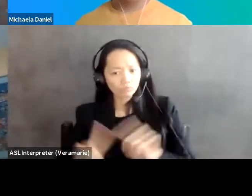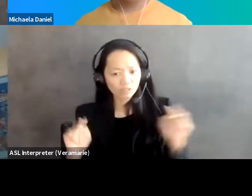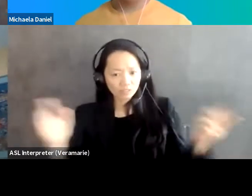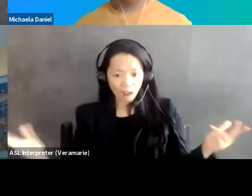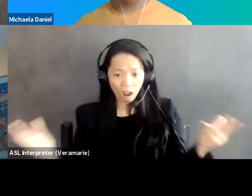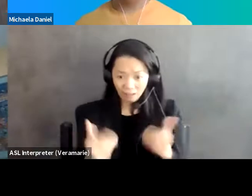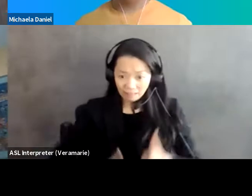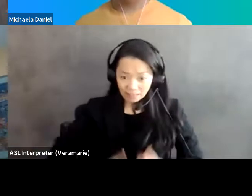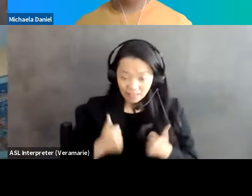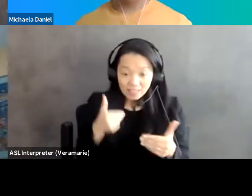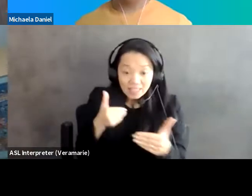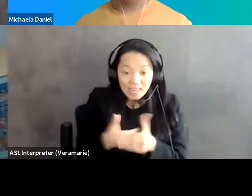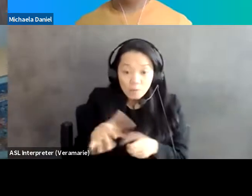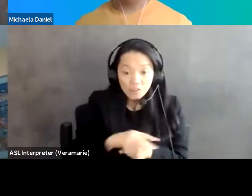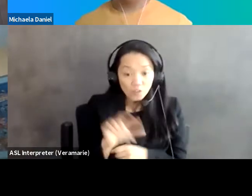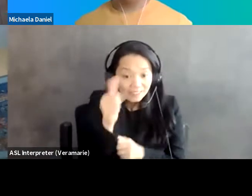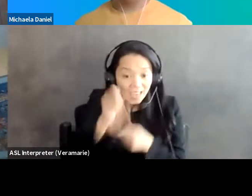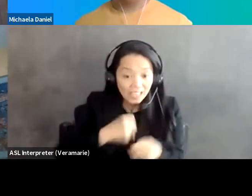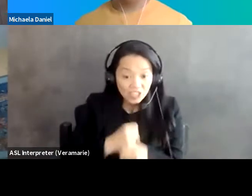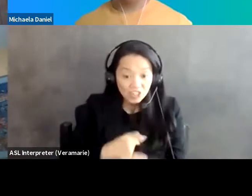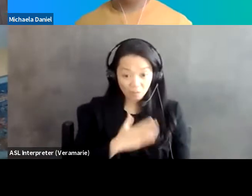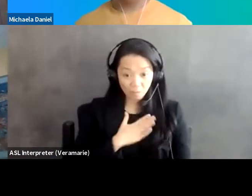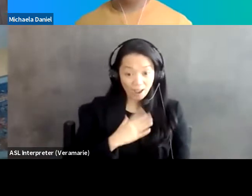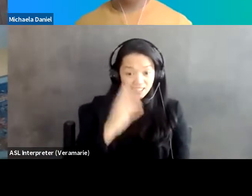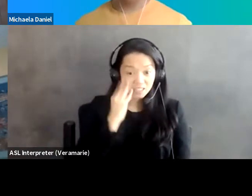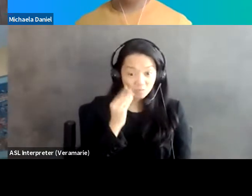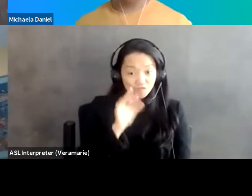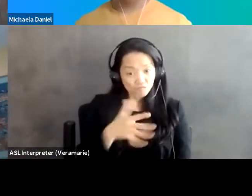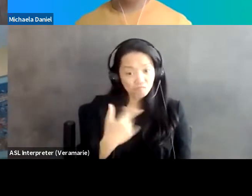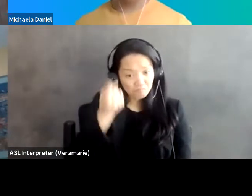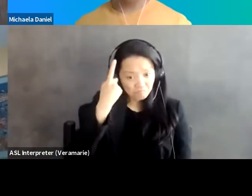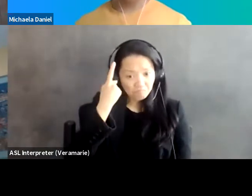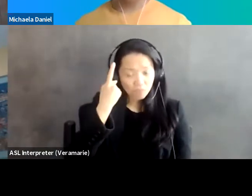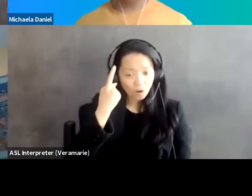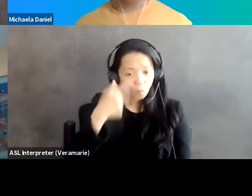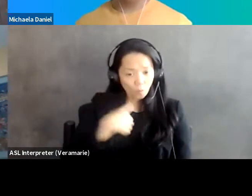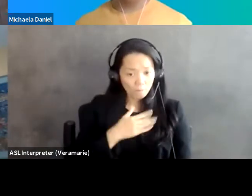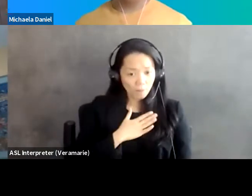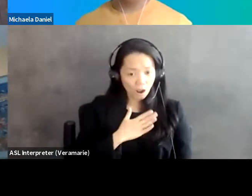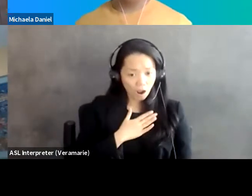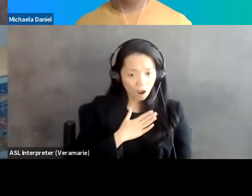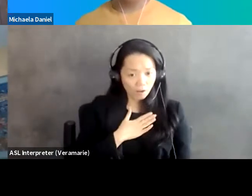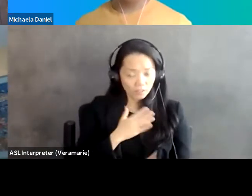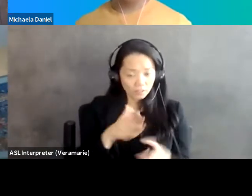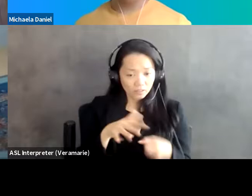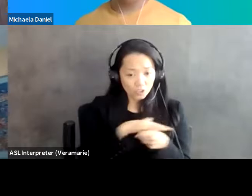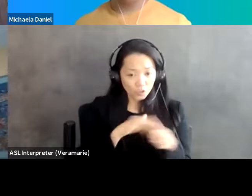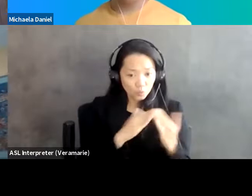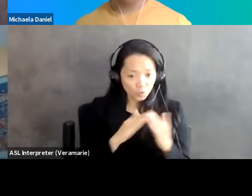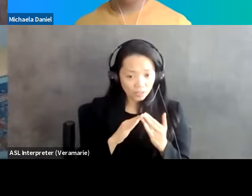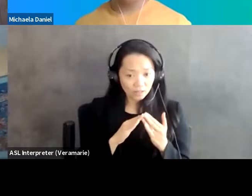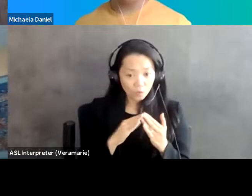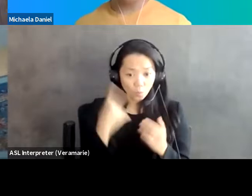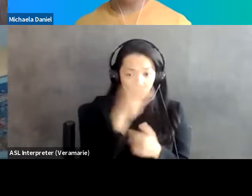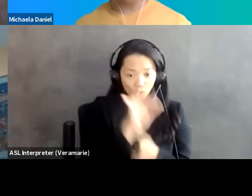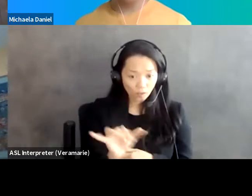neighborhood in Chicago for 10 years. I have a pretty good idea of what, our community area would